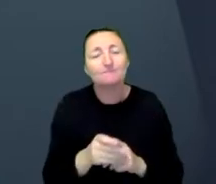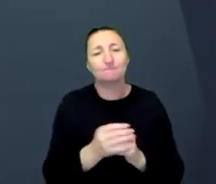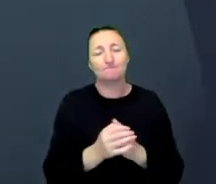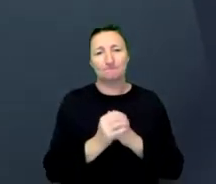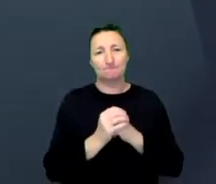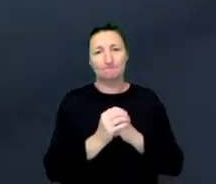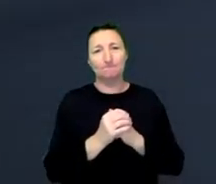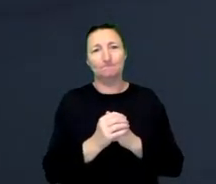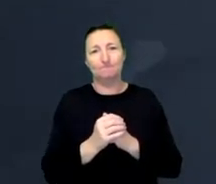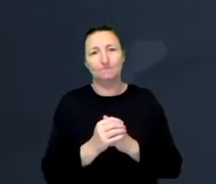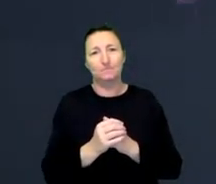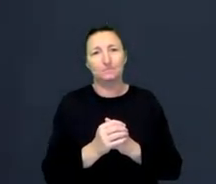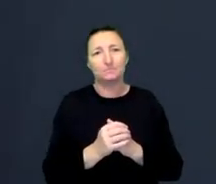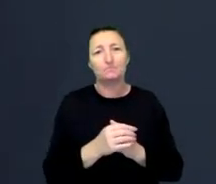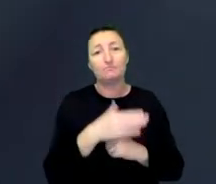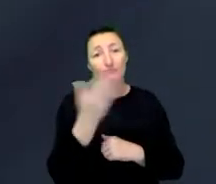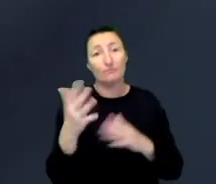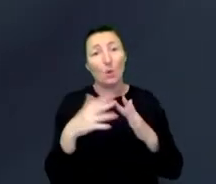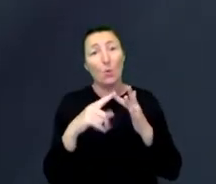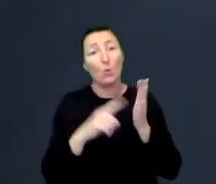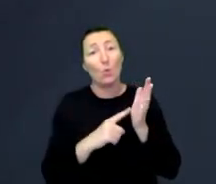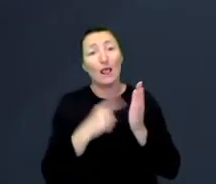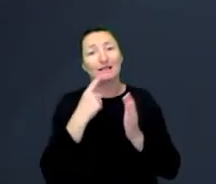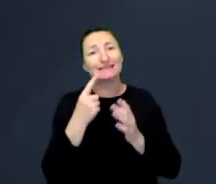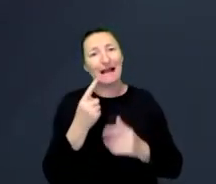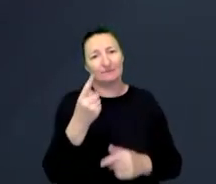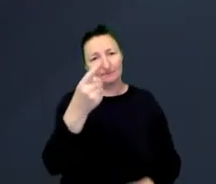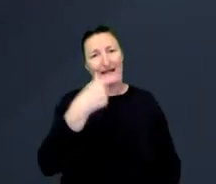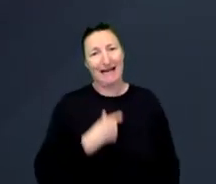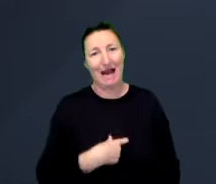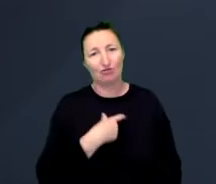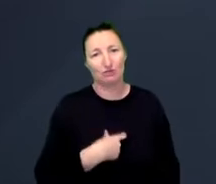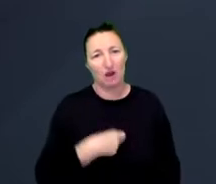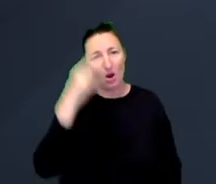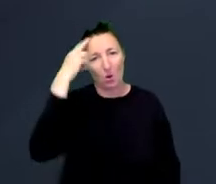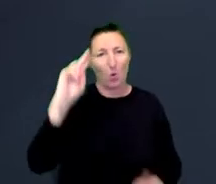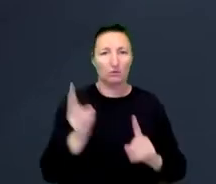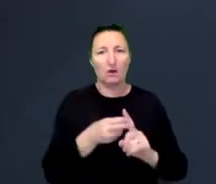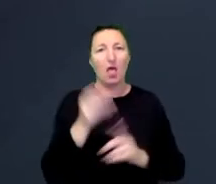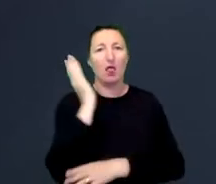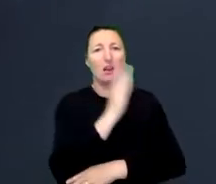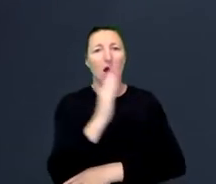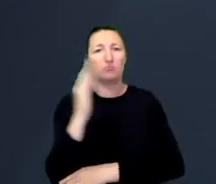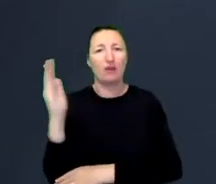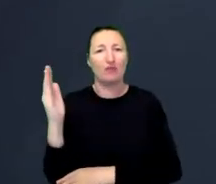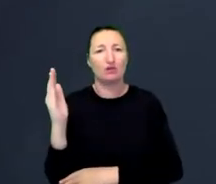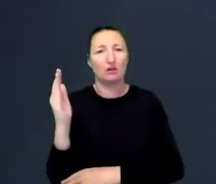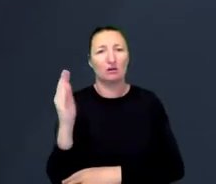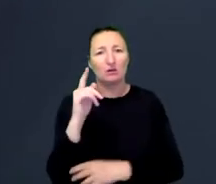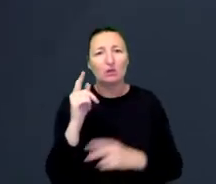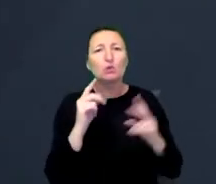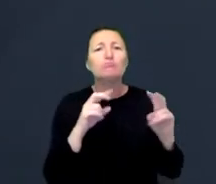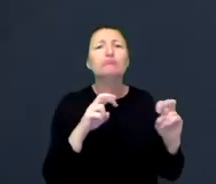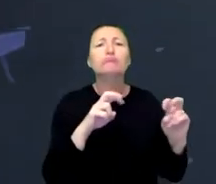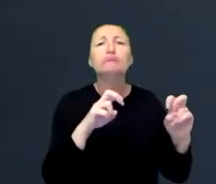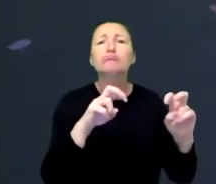is you play as this character called the Librarian. where you explore this labyrinth space,